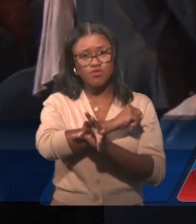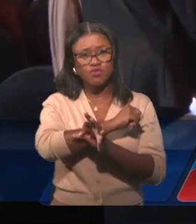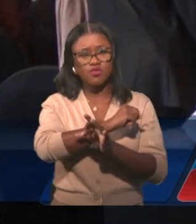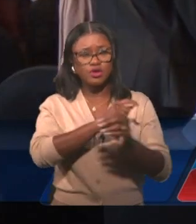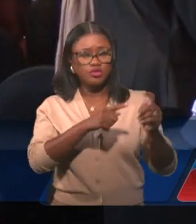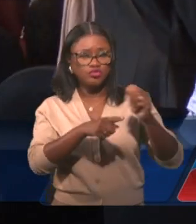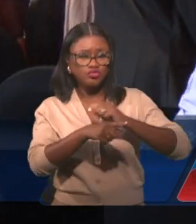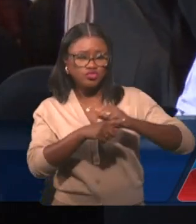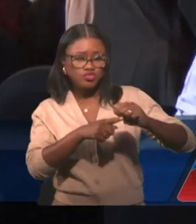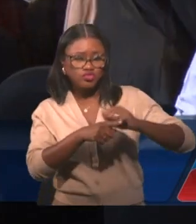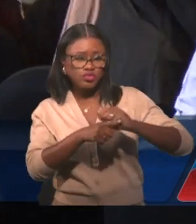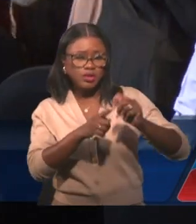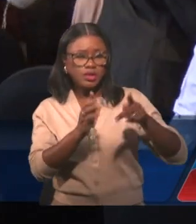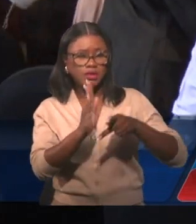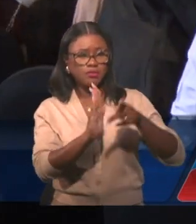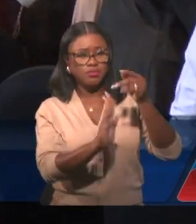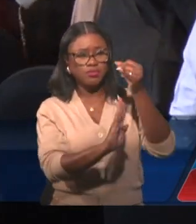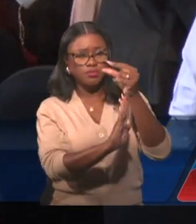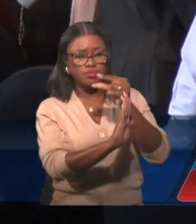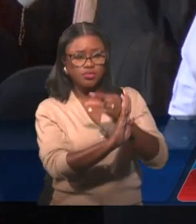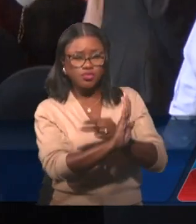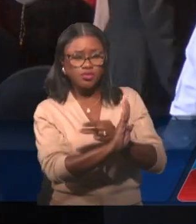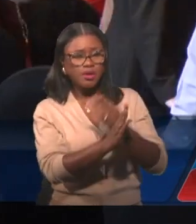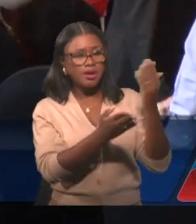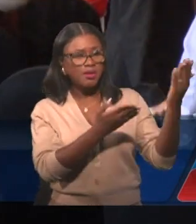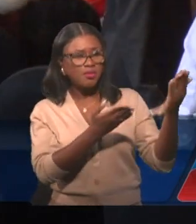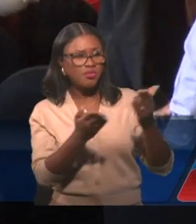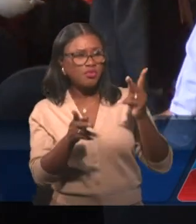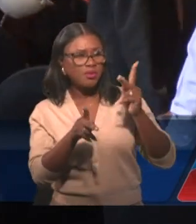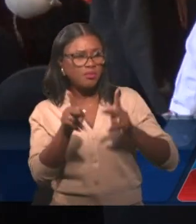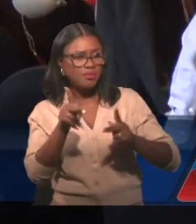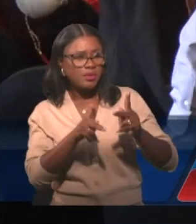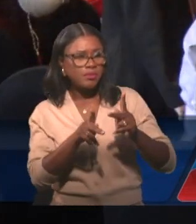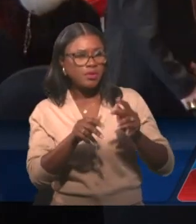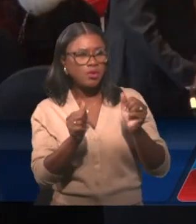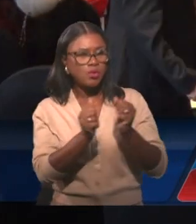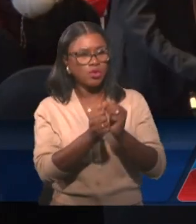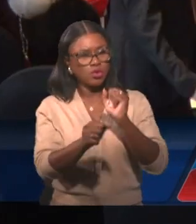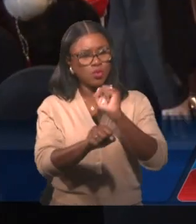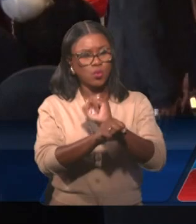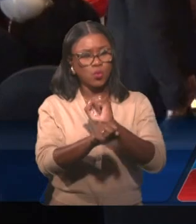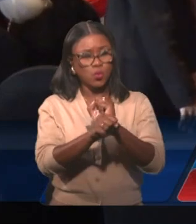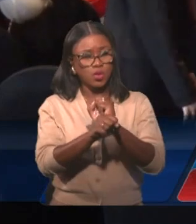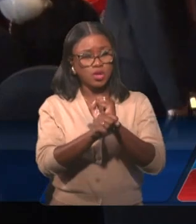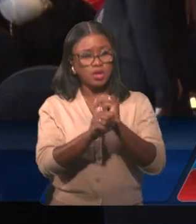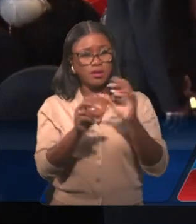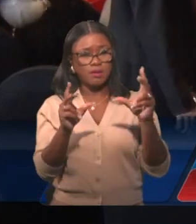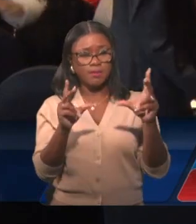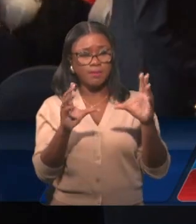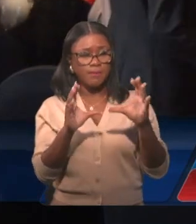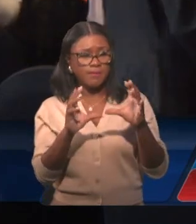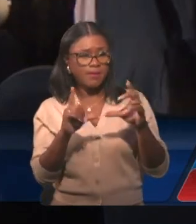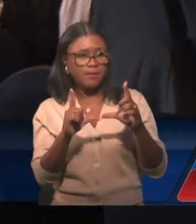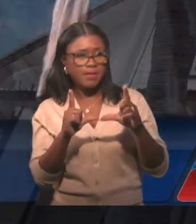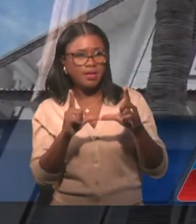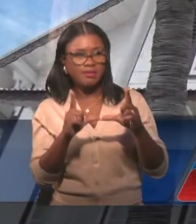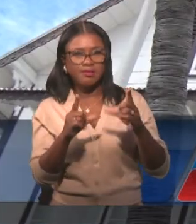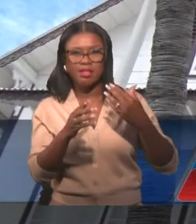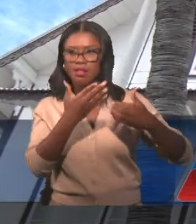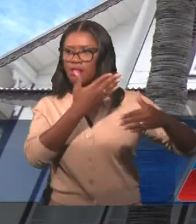training programs, bringing people in with work permits, etc., all through the 70s and